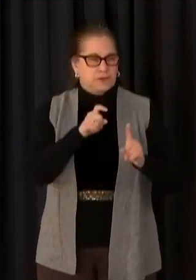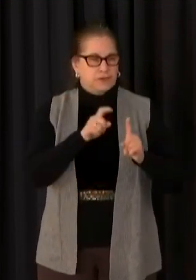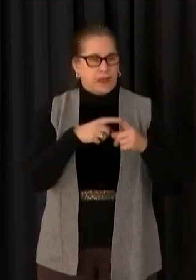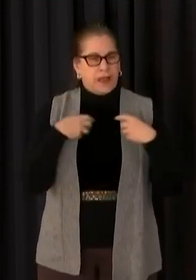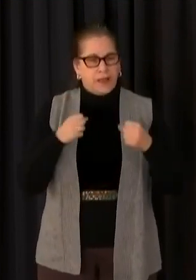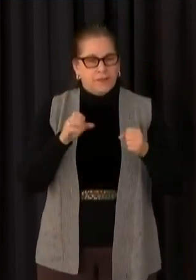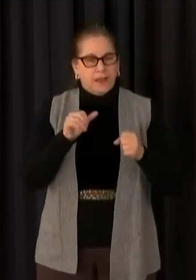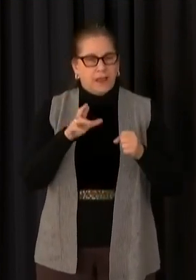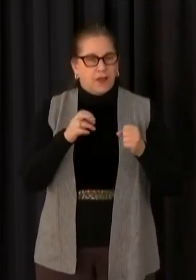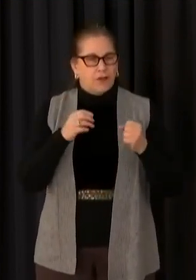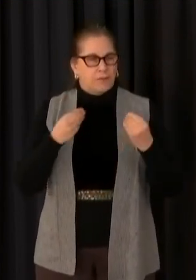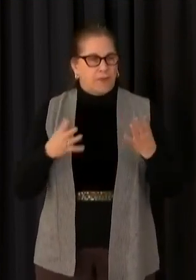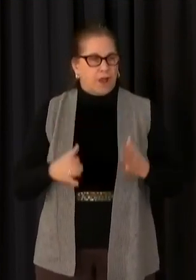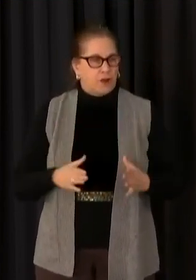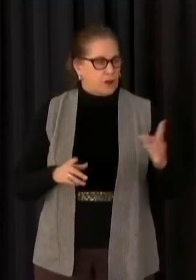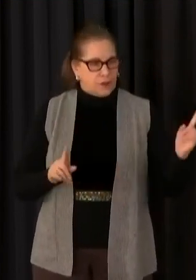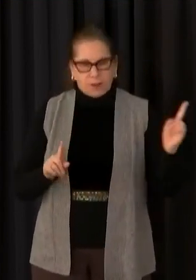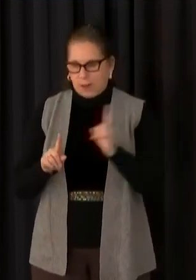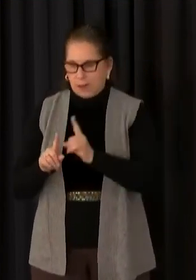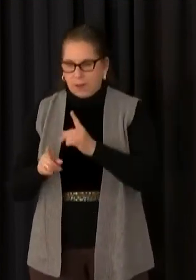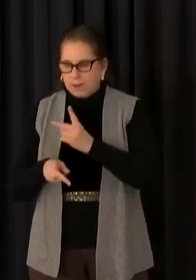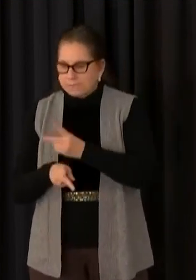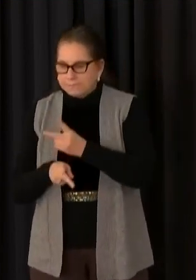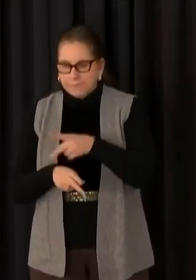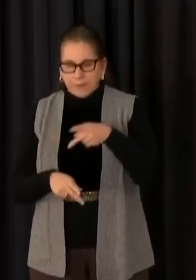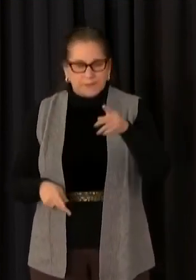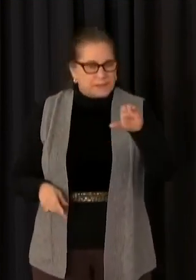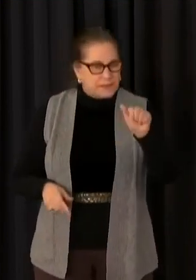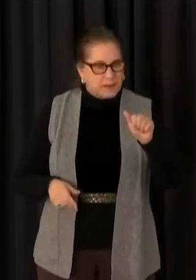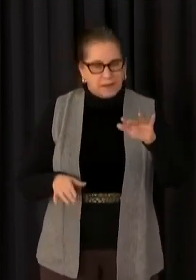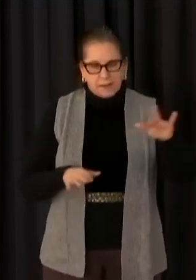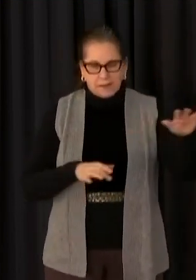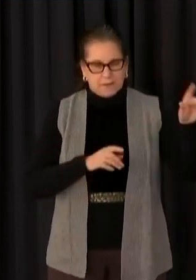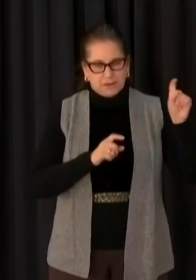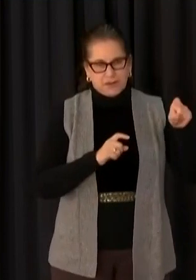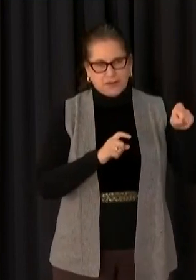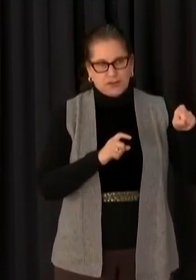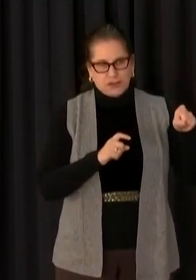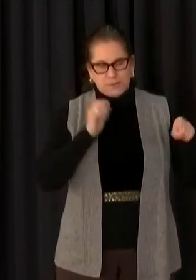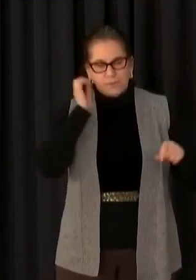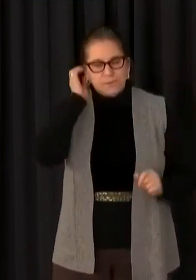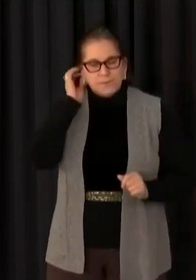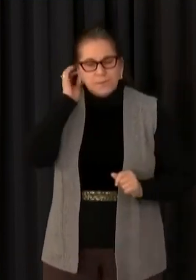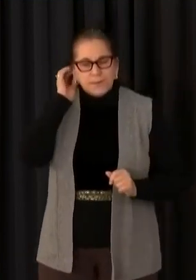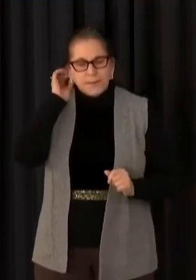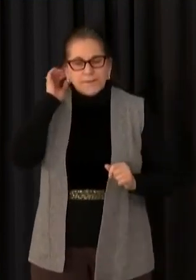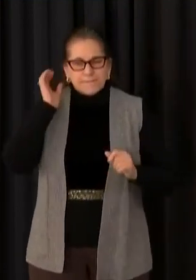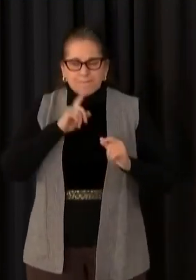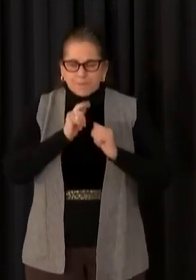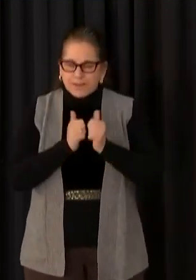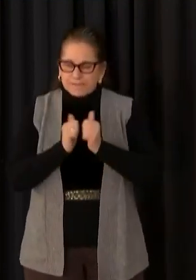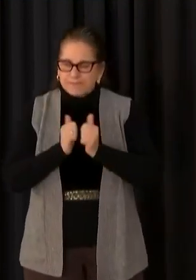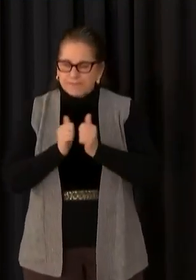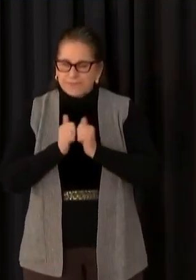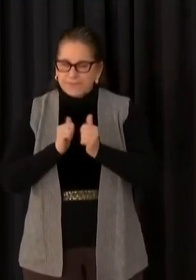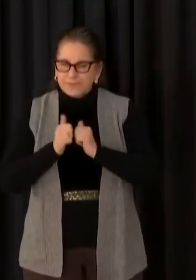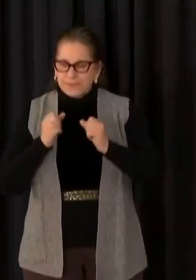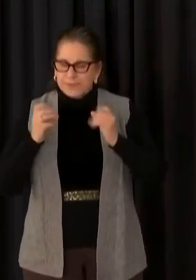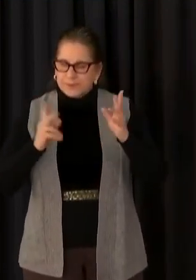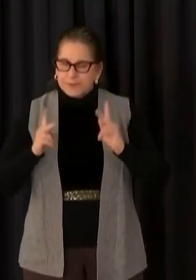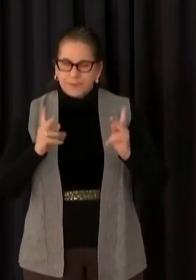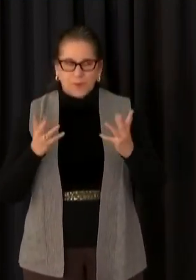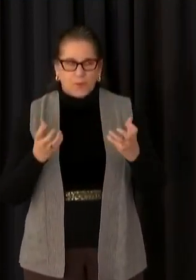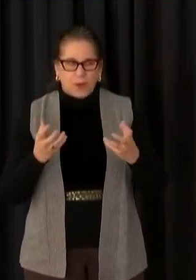been addressed. In terms of whether or not there is a competitive advantage for people calling in over the phone